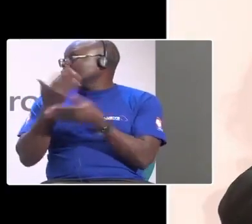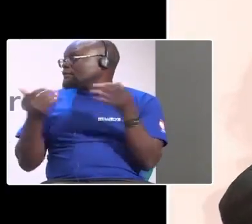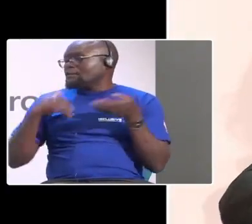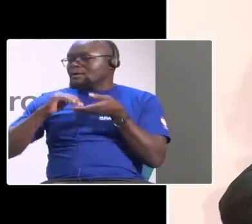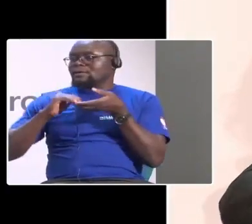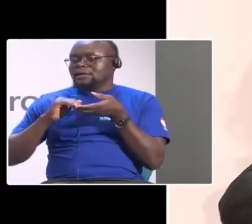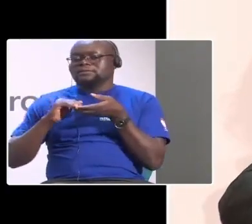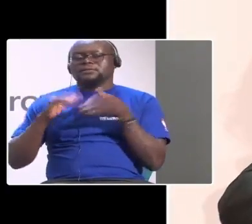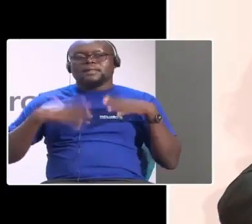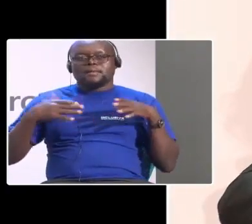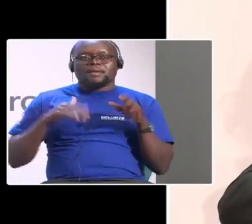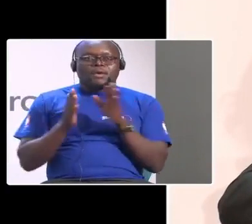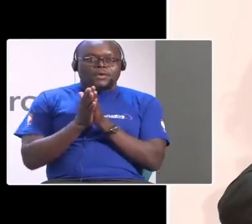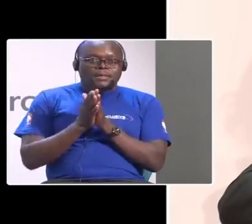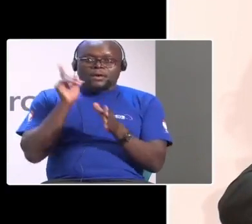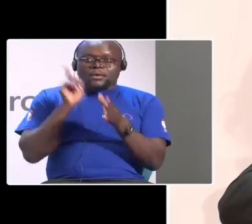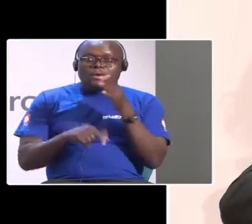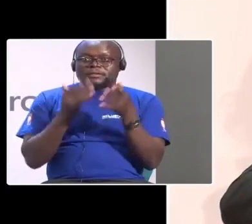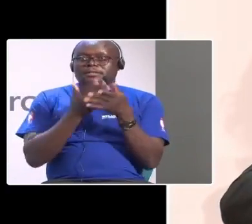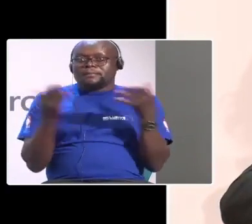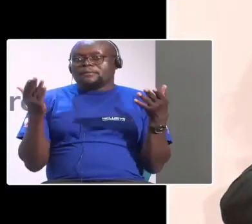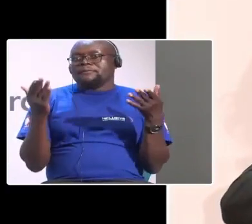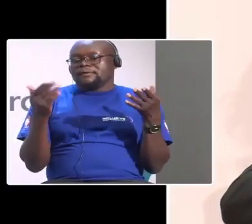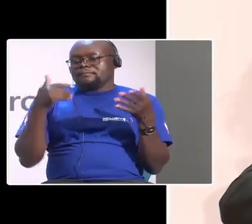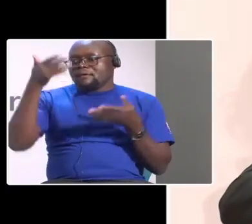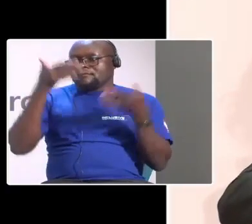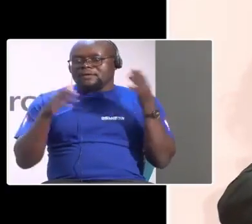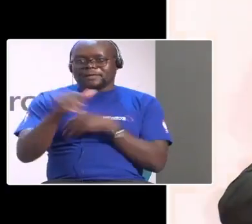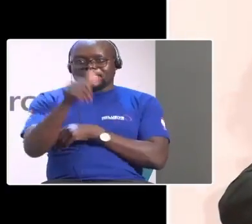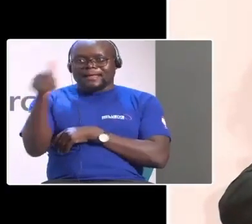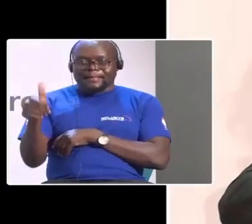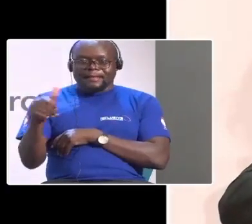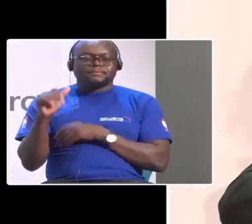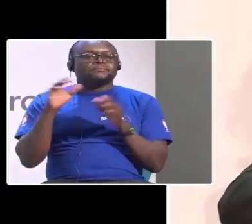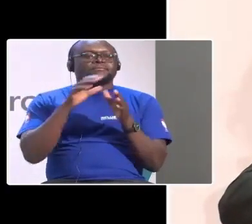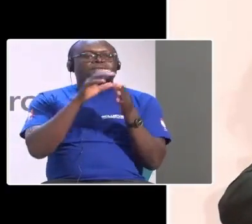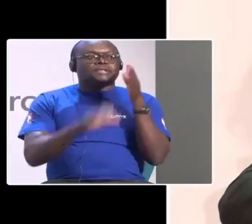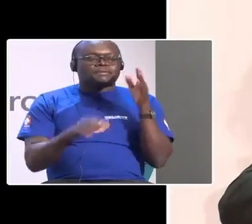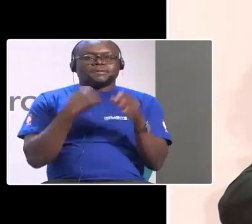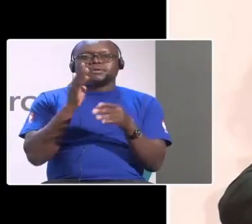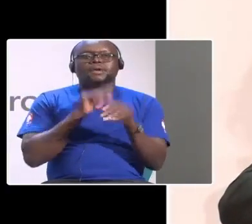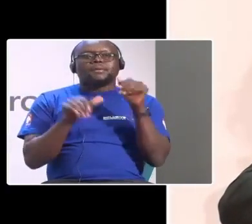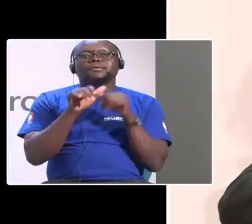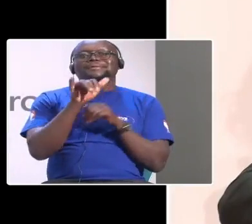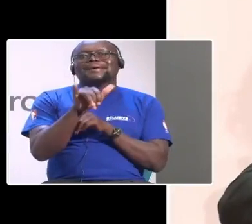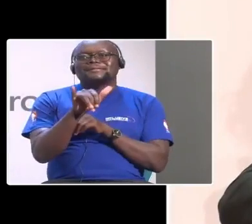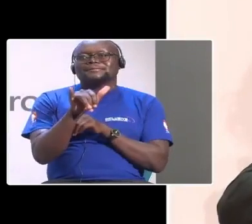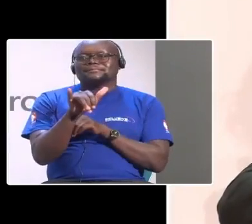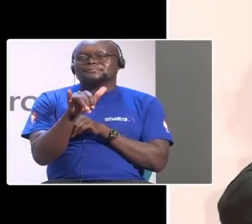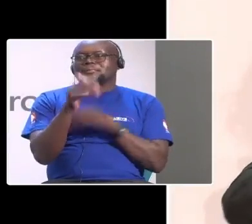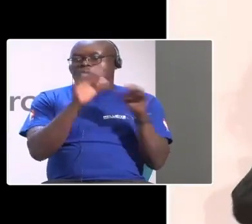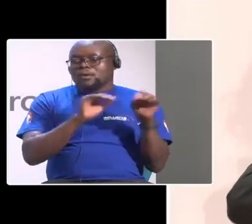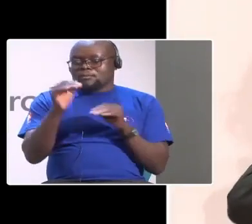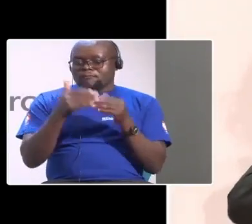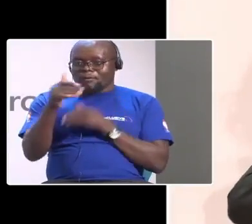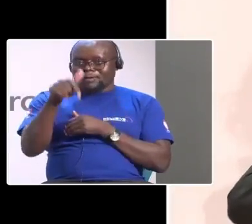the audience with. What are some of the hurdles that we've faced with other chapters? We'll be talking a little bit about that. Because if we move forward